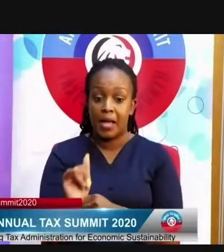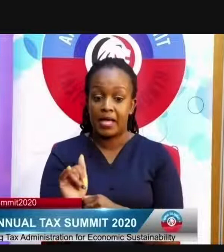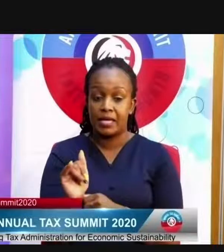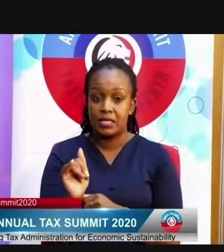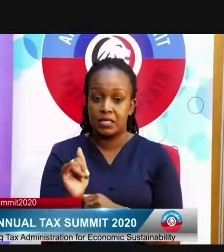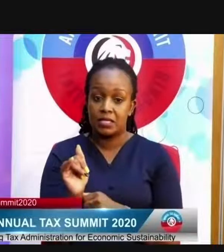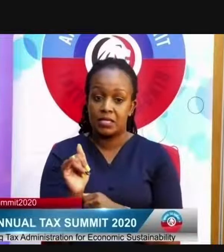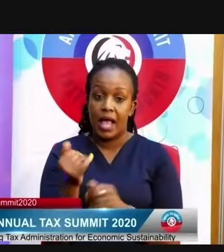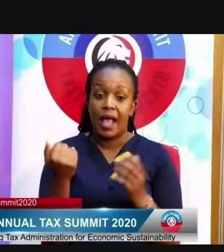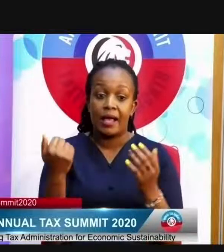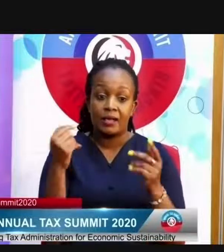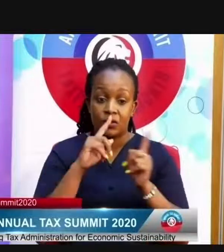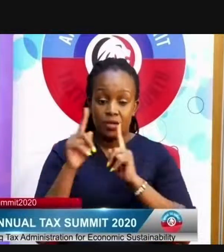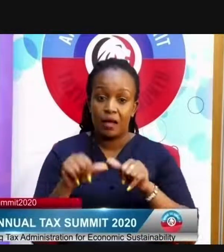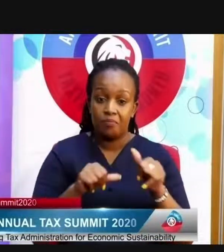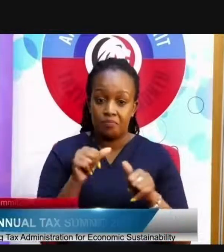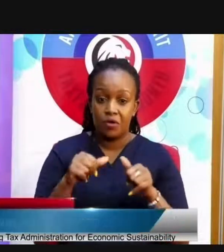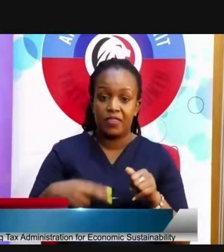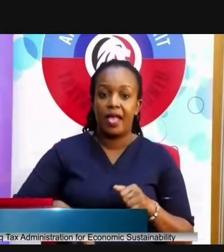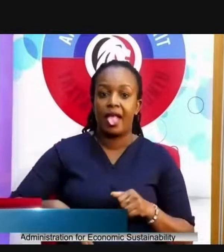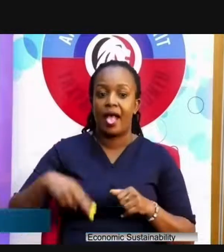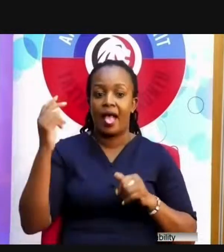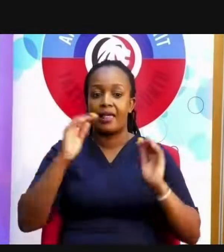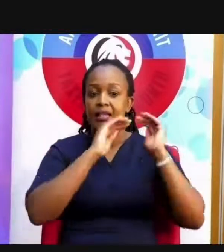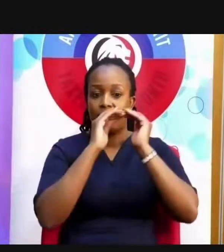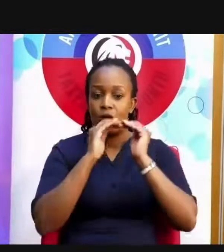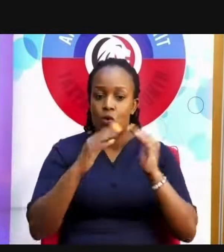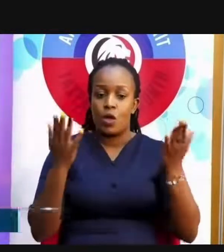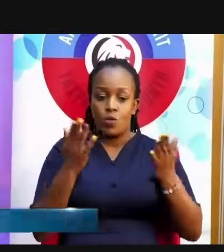we think the money can come from.